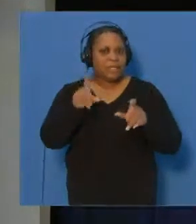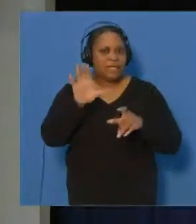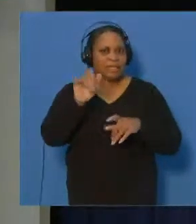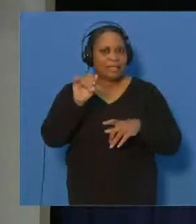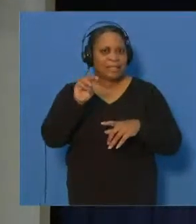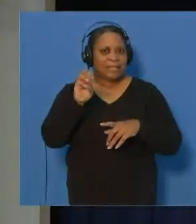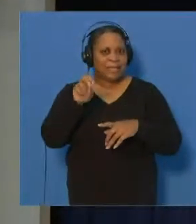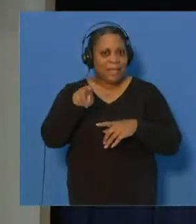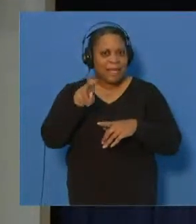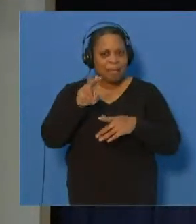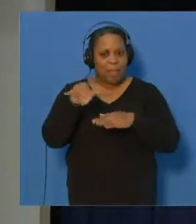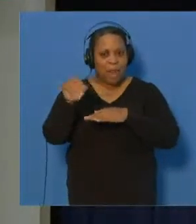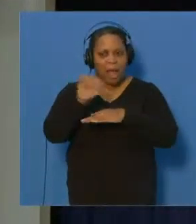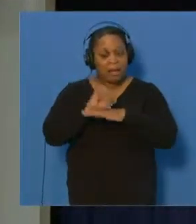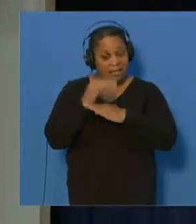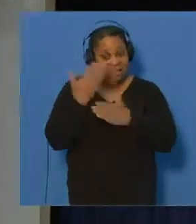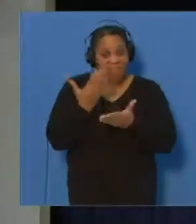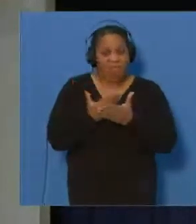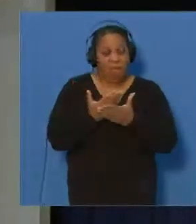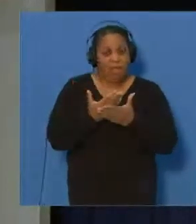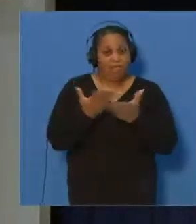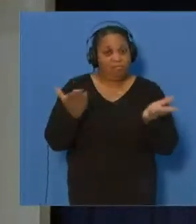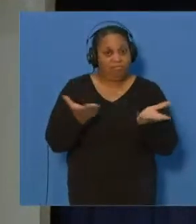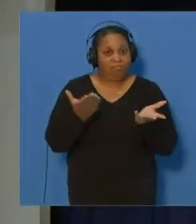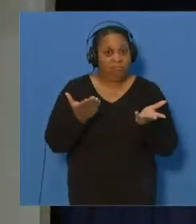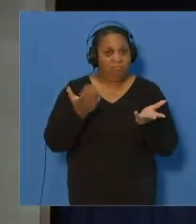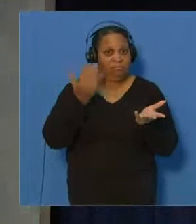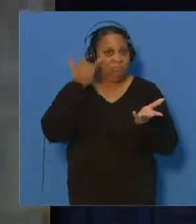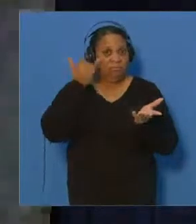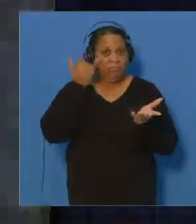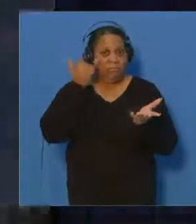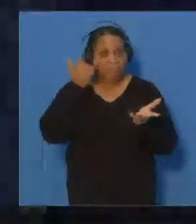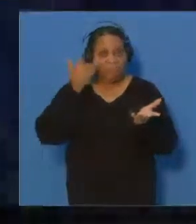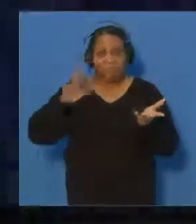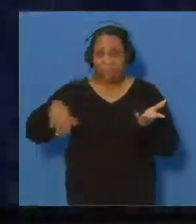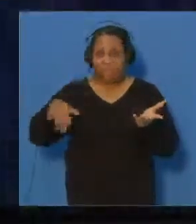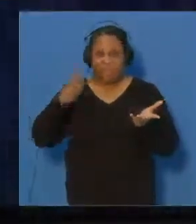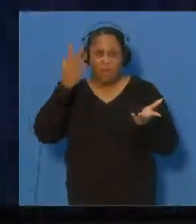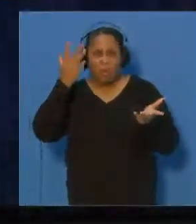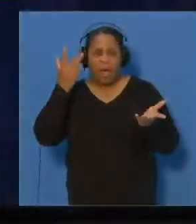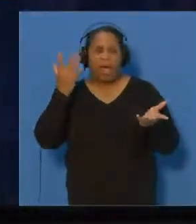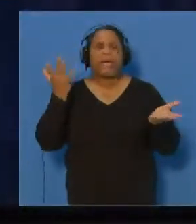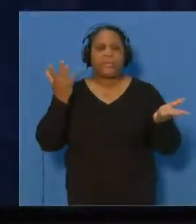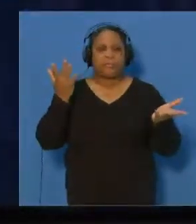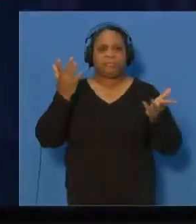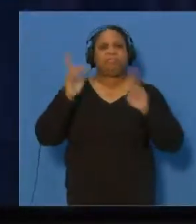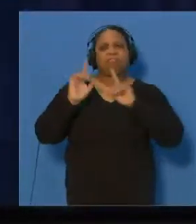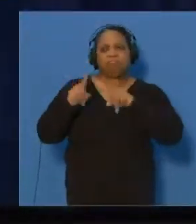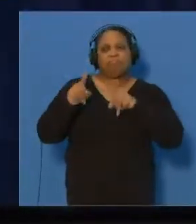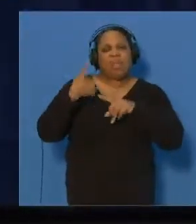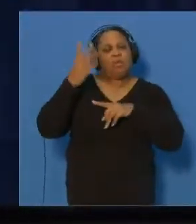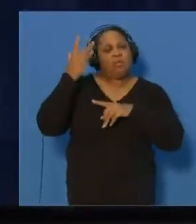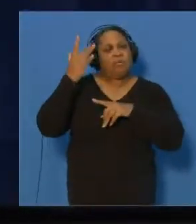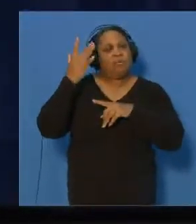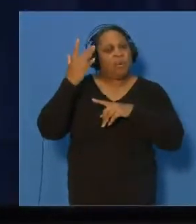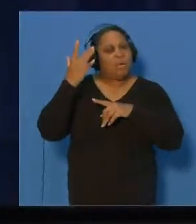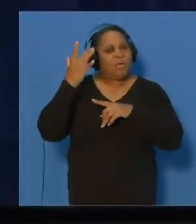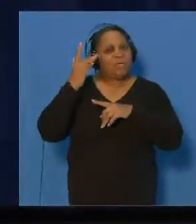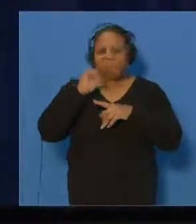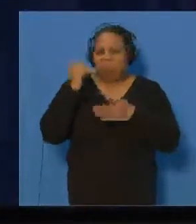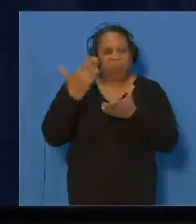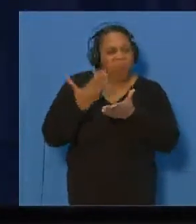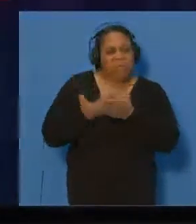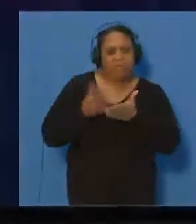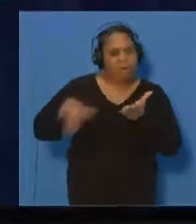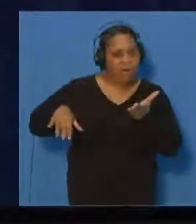island? If they haven't, why not? The reason that they haven't arrived on island is because